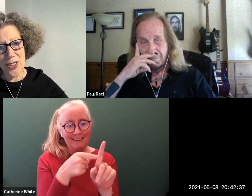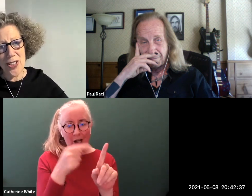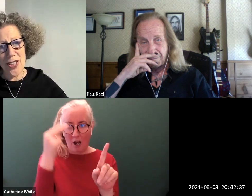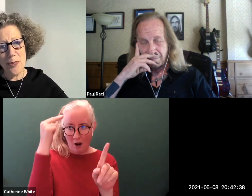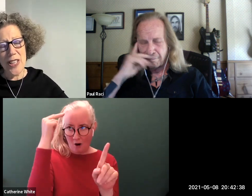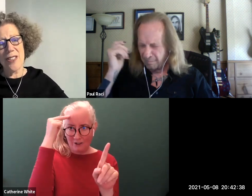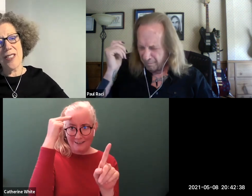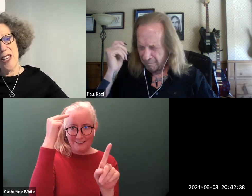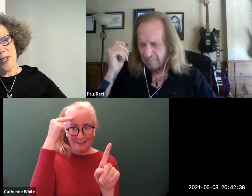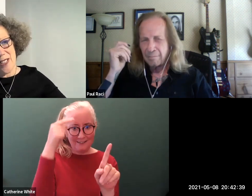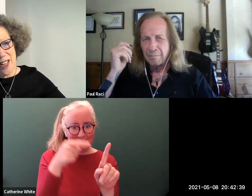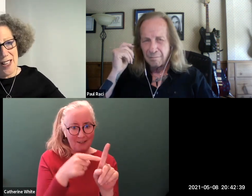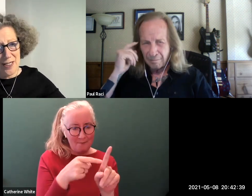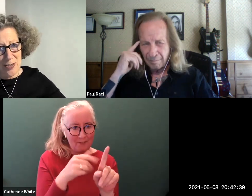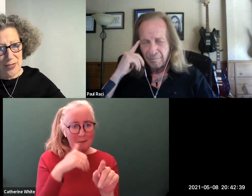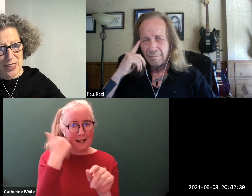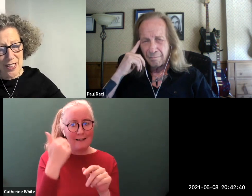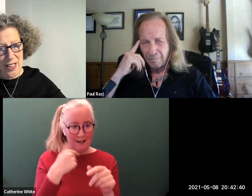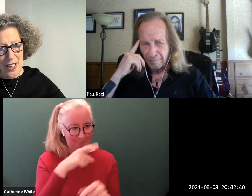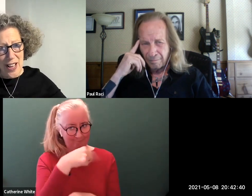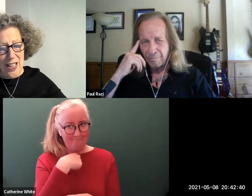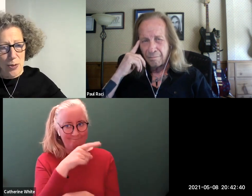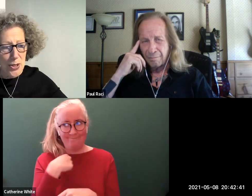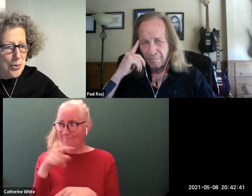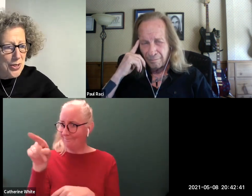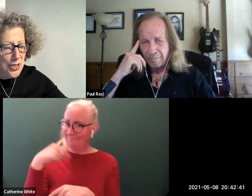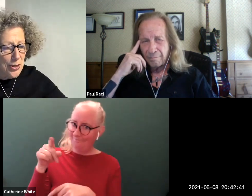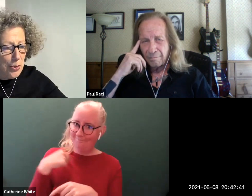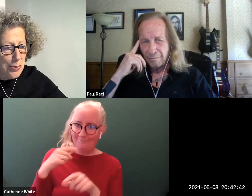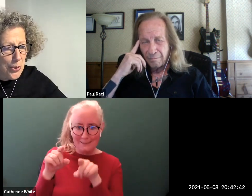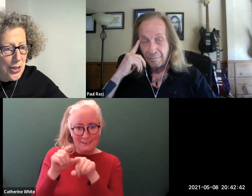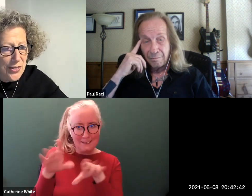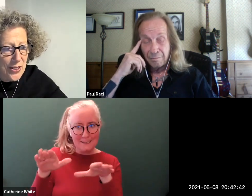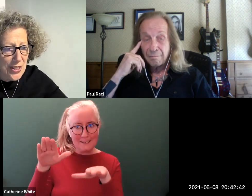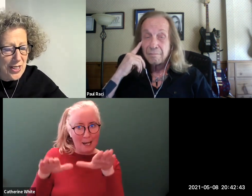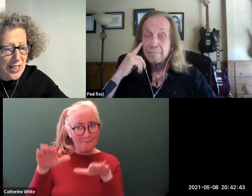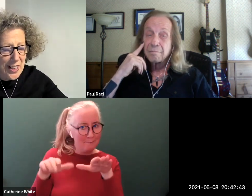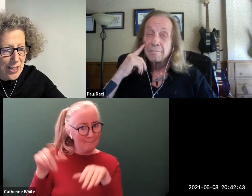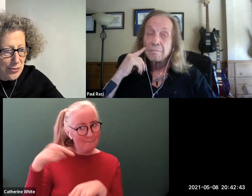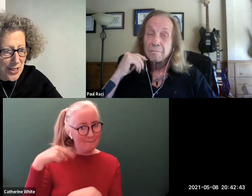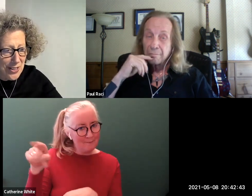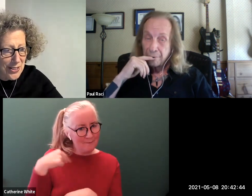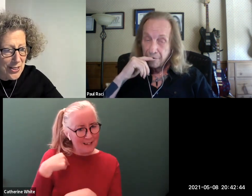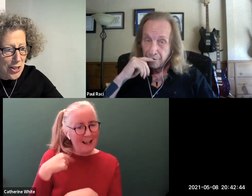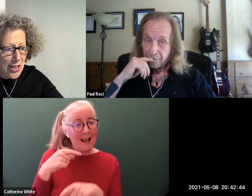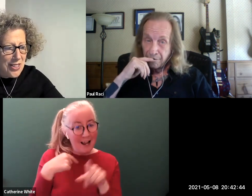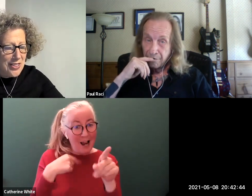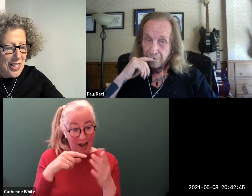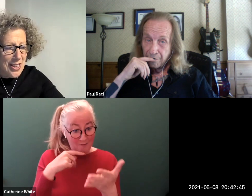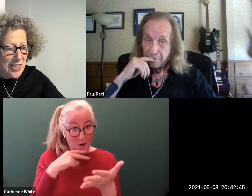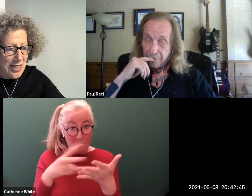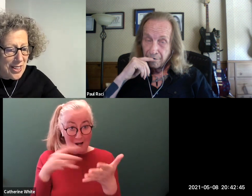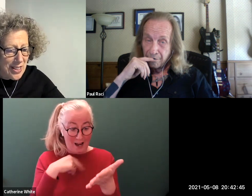understood, because he was like them. And it was almost at one point, and I could feel